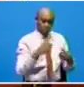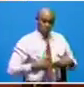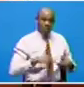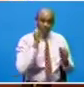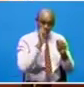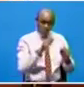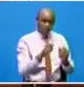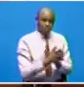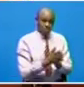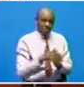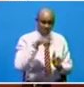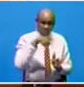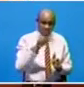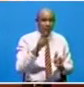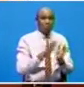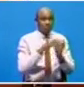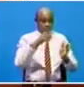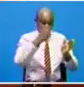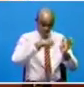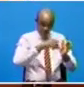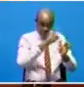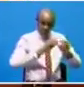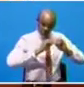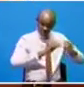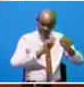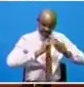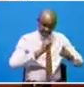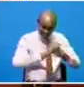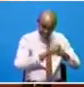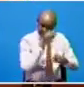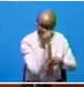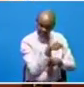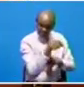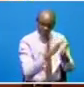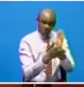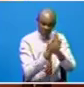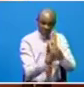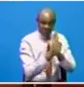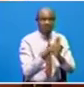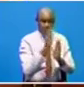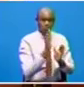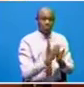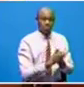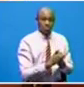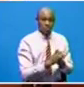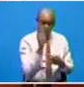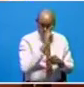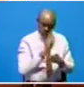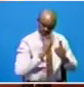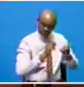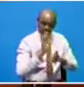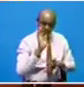take into that industrial park. Sure. So that they can be able to use their